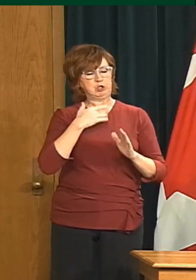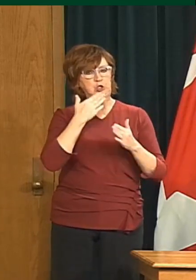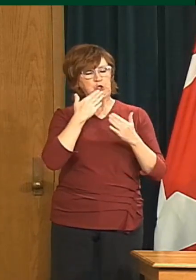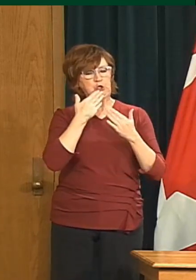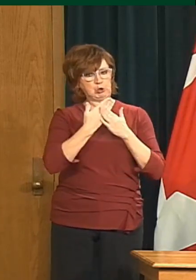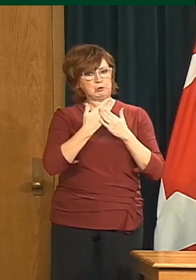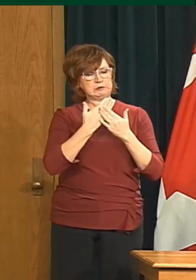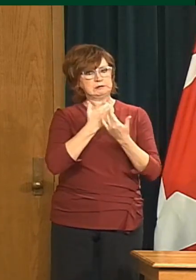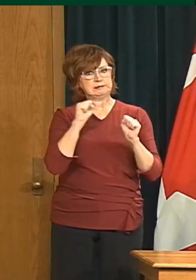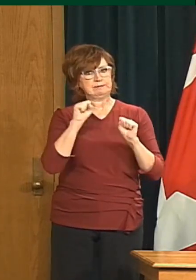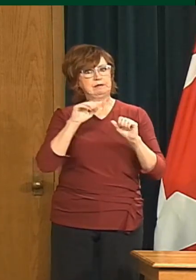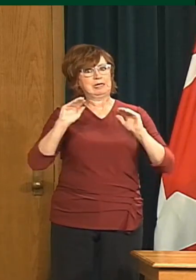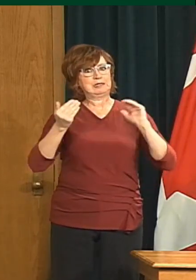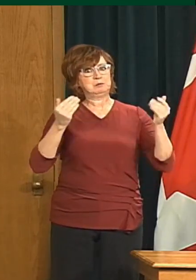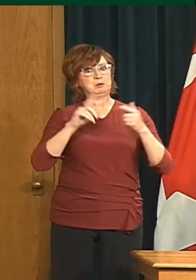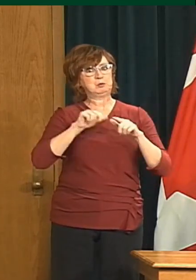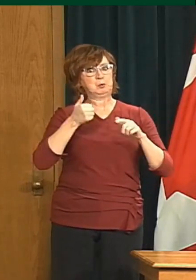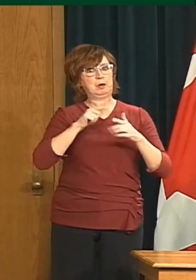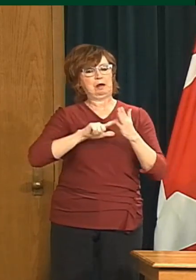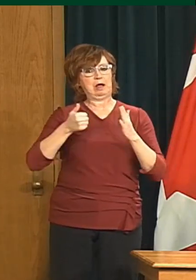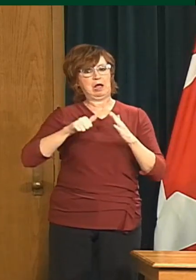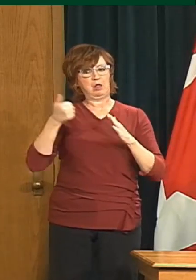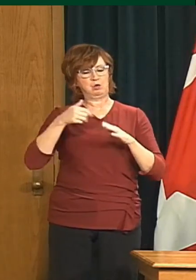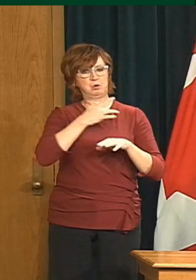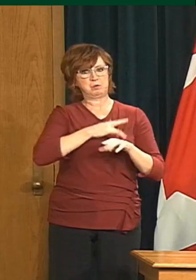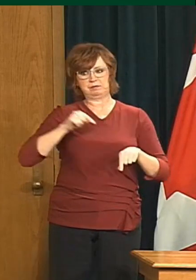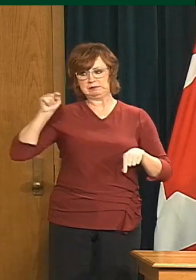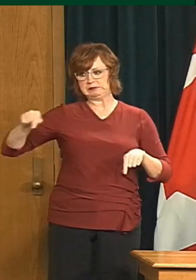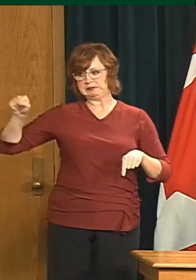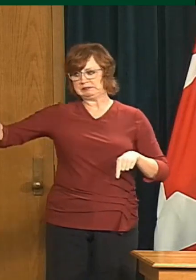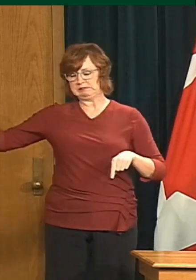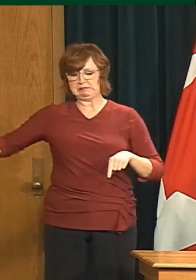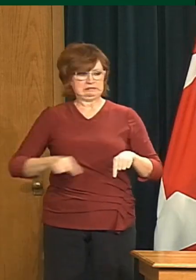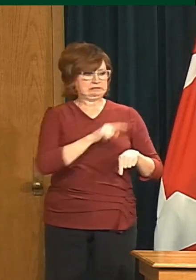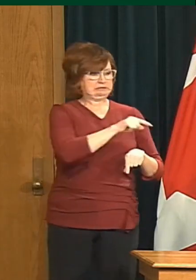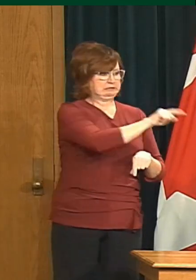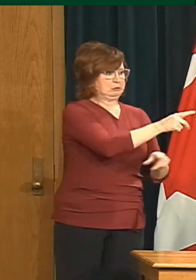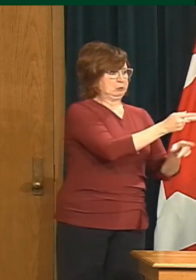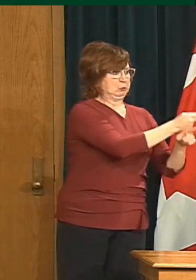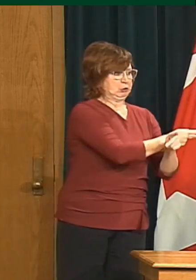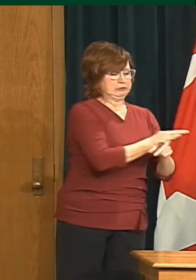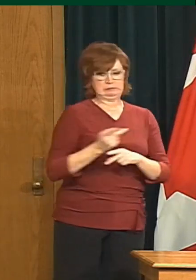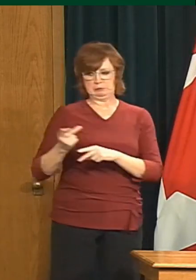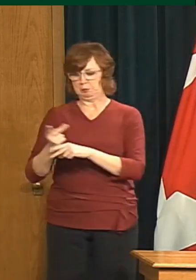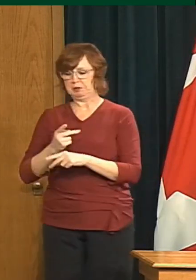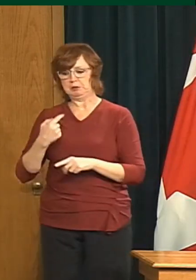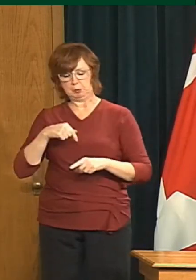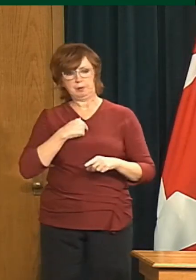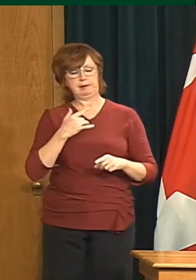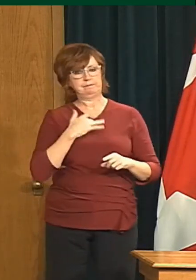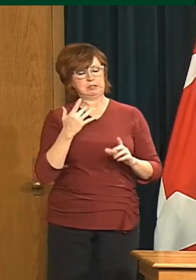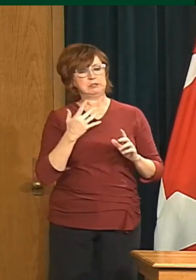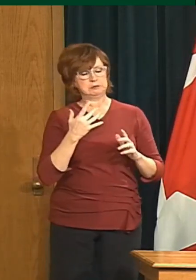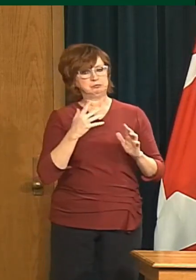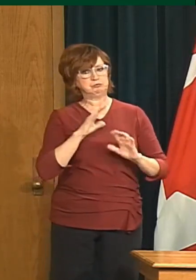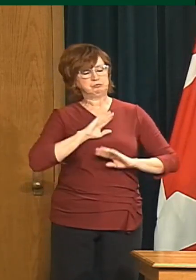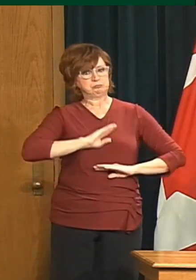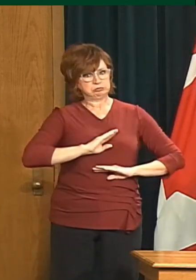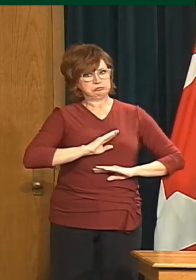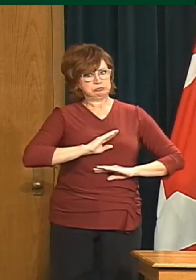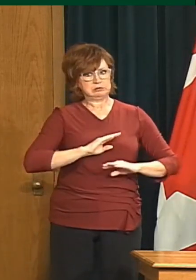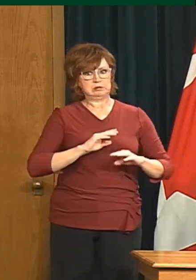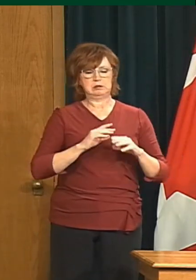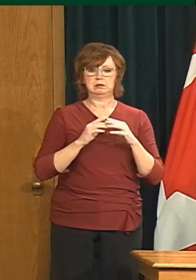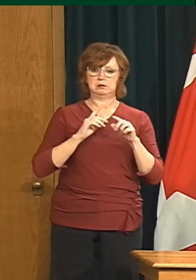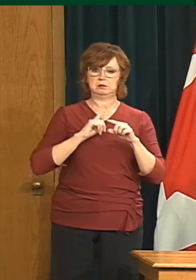the impact is still very significant, which should come no surprise to anyone when you consider how much the economy has slowed